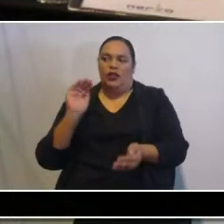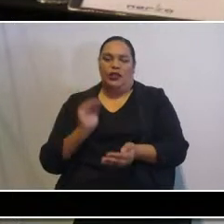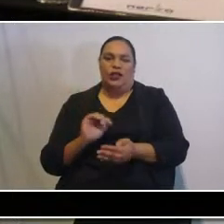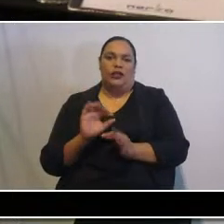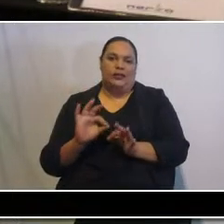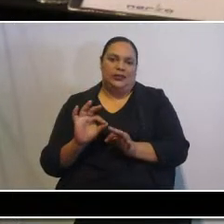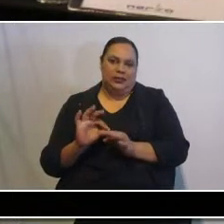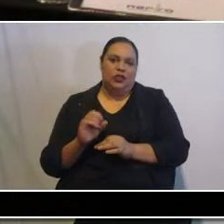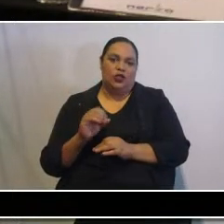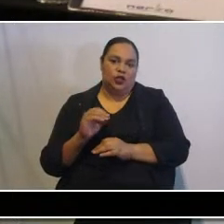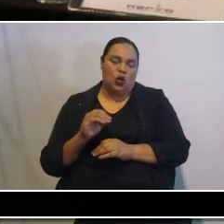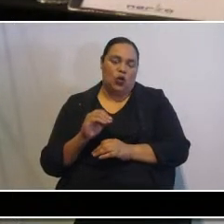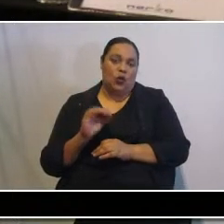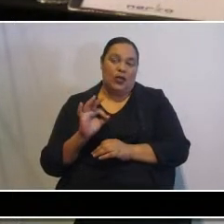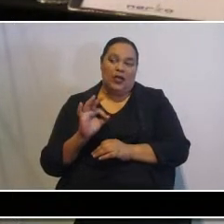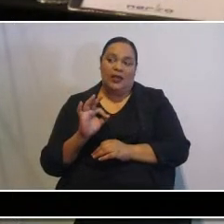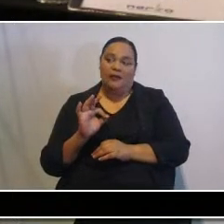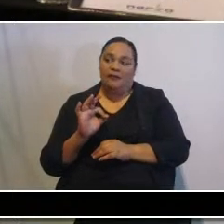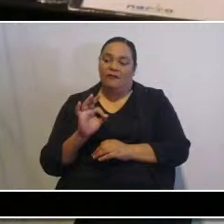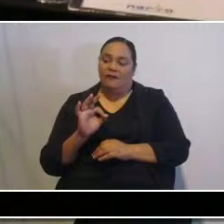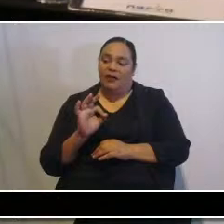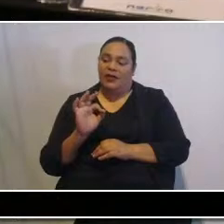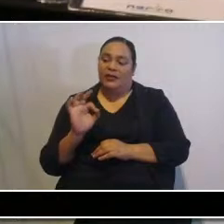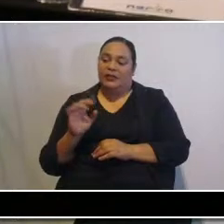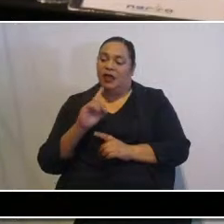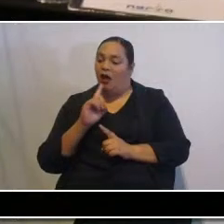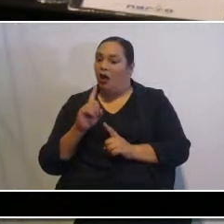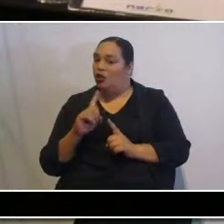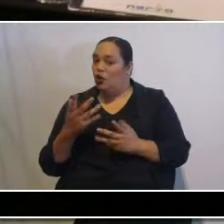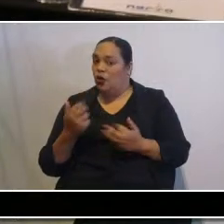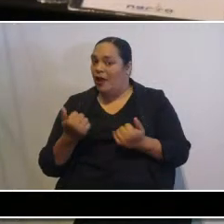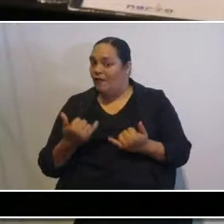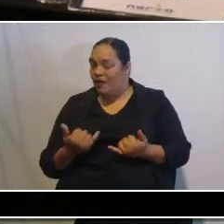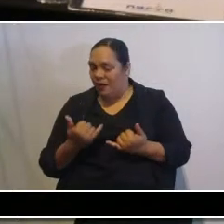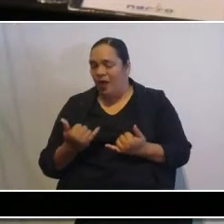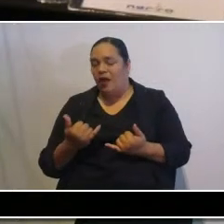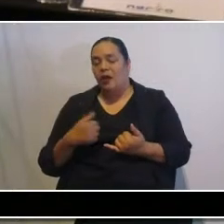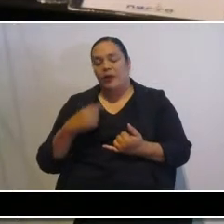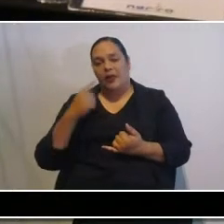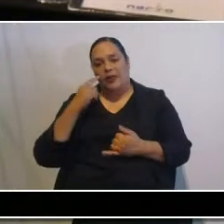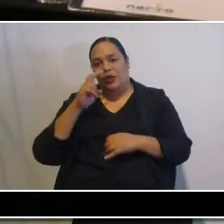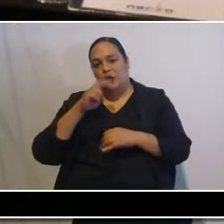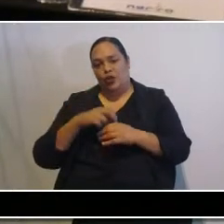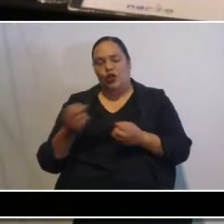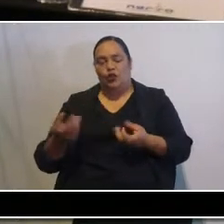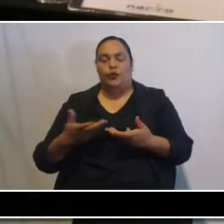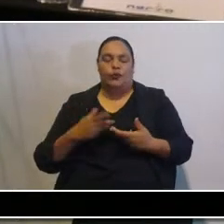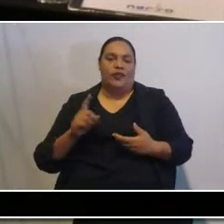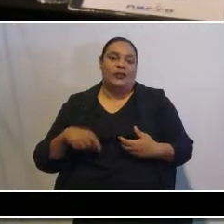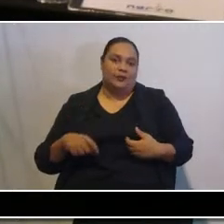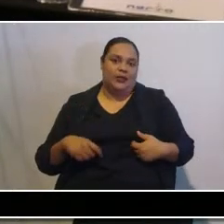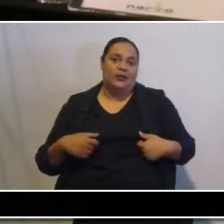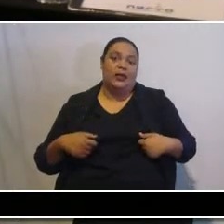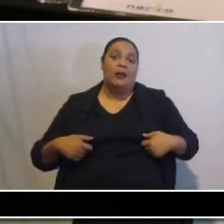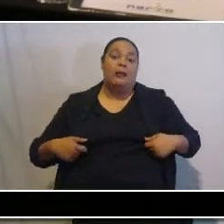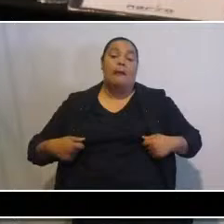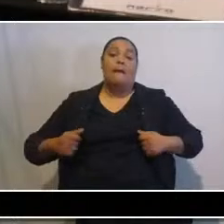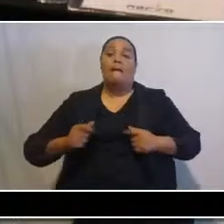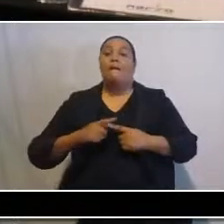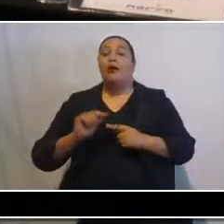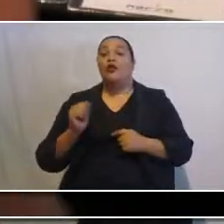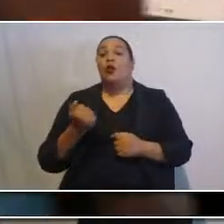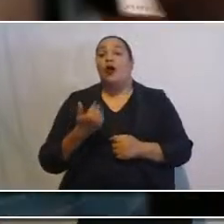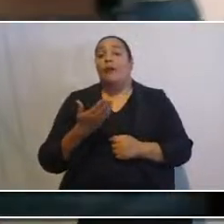that. So if you wouldn't have the answers now, I think you need to provide this. But in your application,